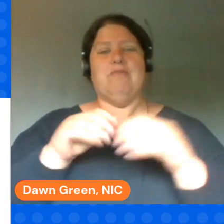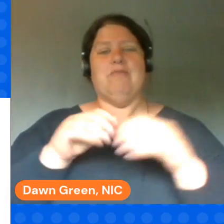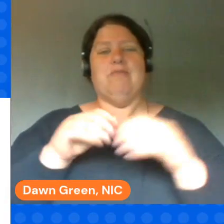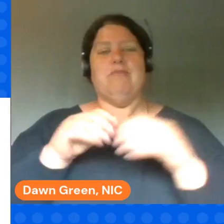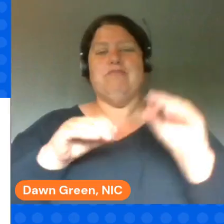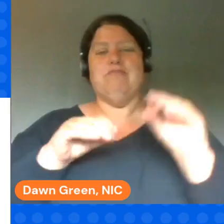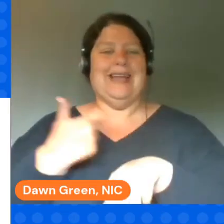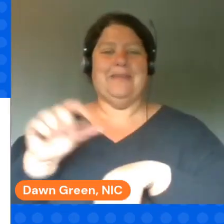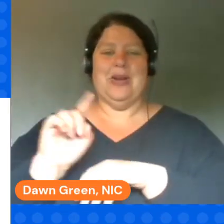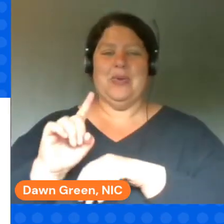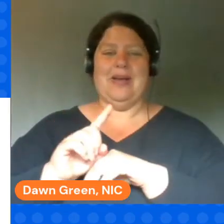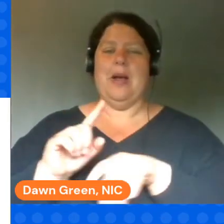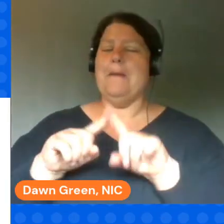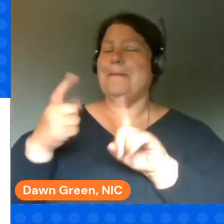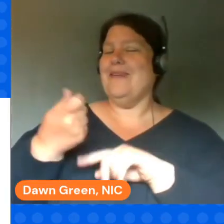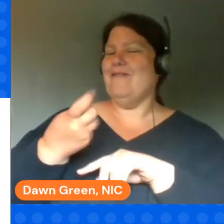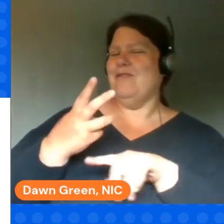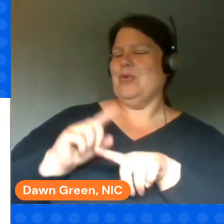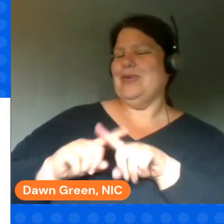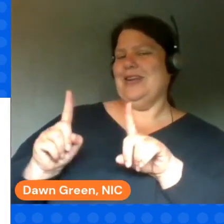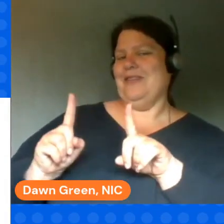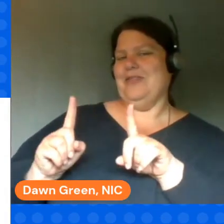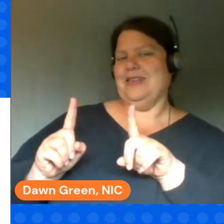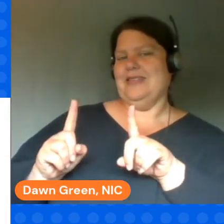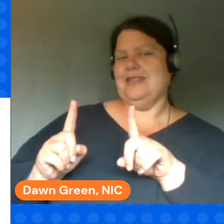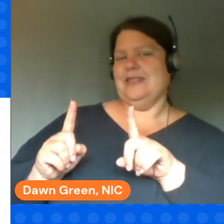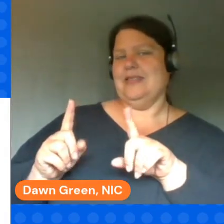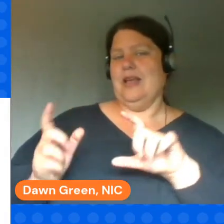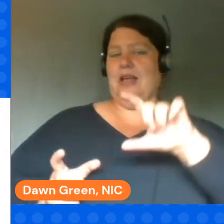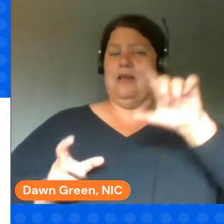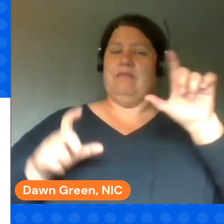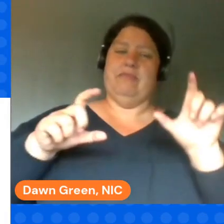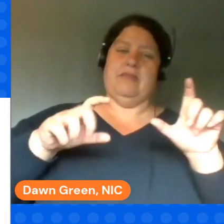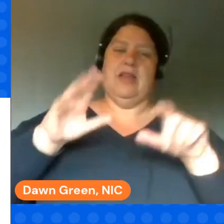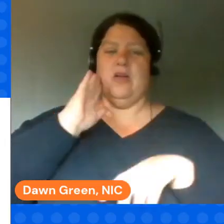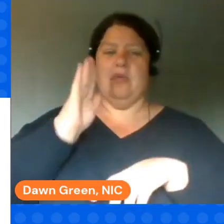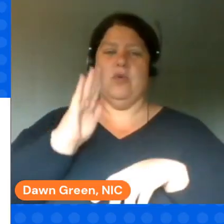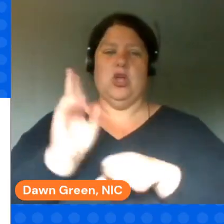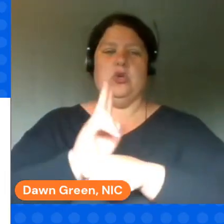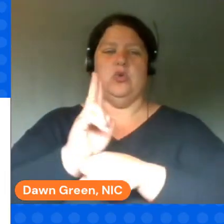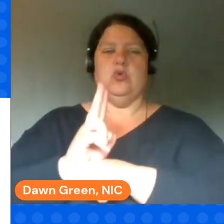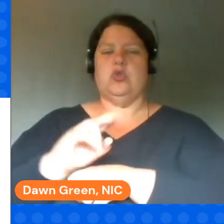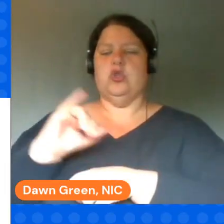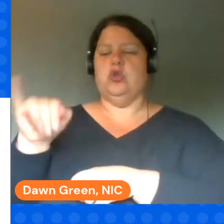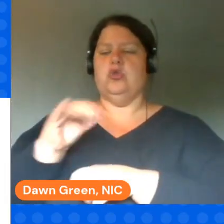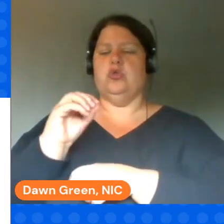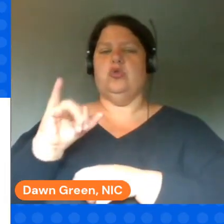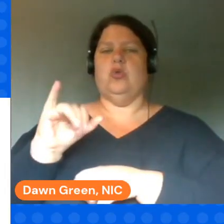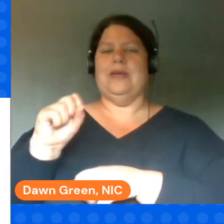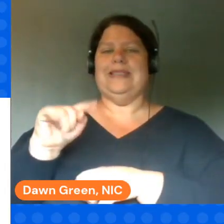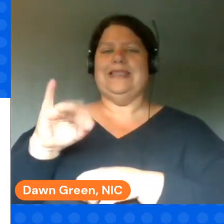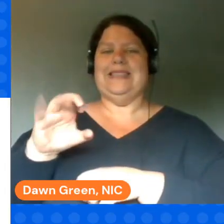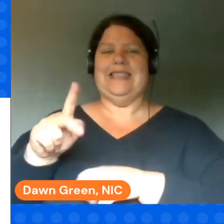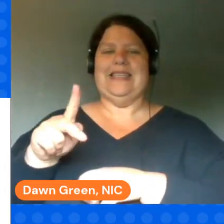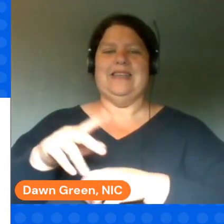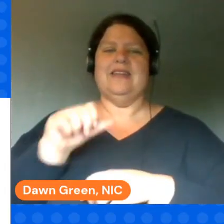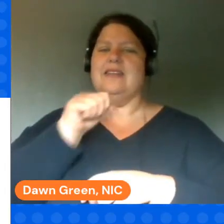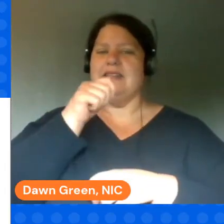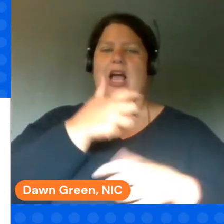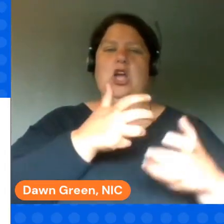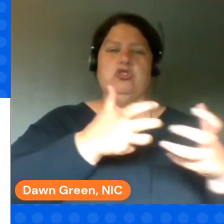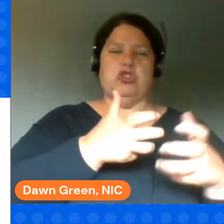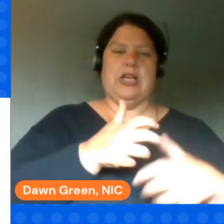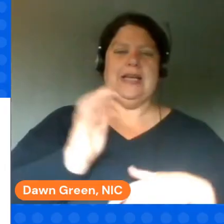small differences. Instead of tilting the device, you use the tilt joystick. And instead of shaking the device, you just click the shake